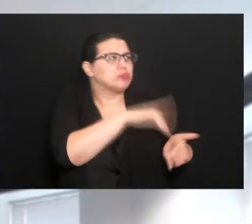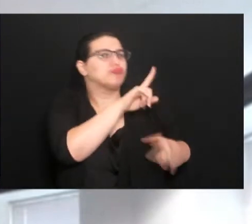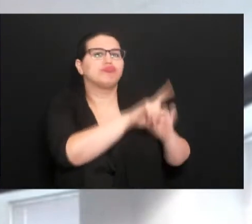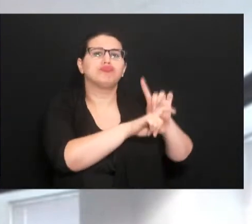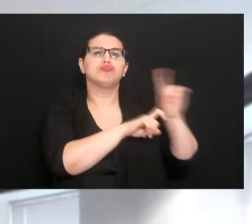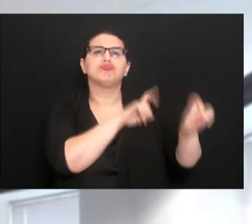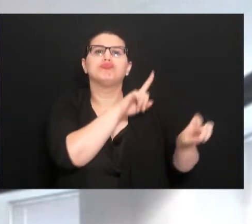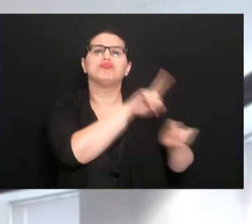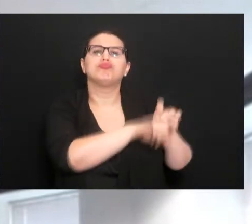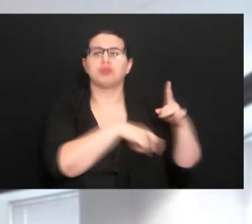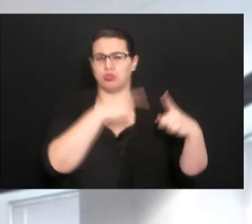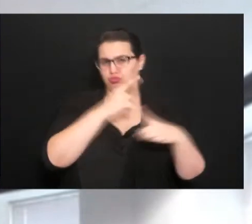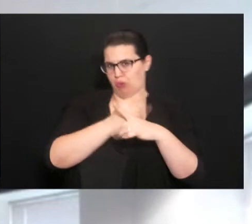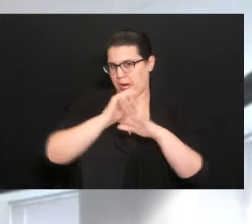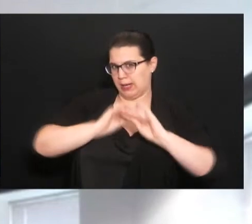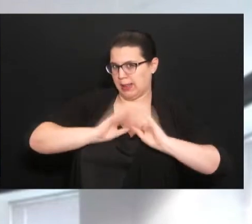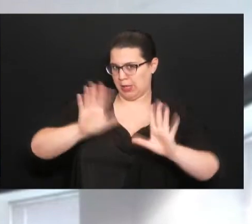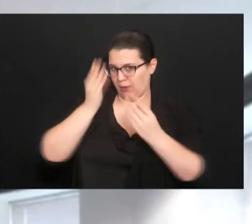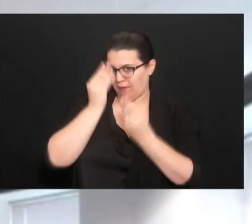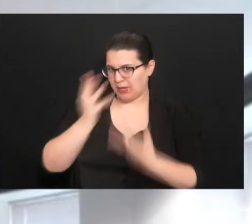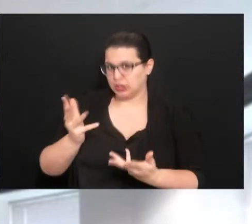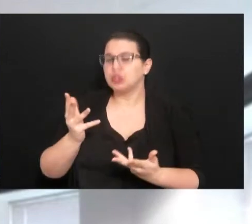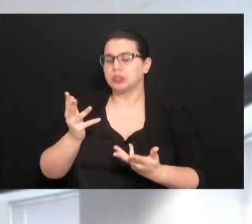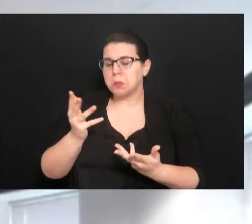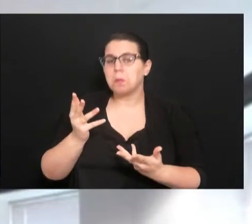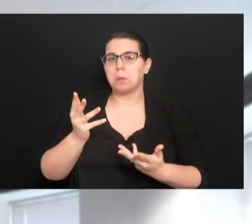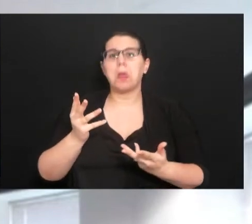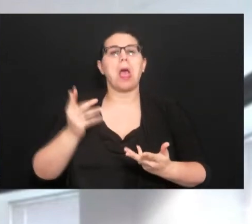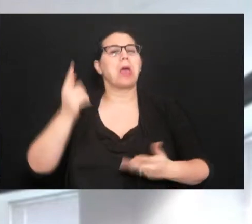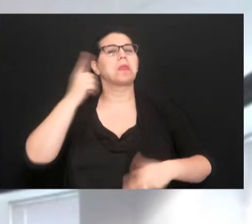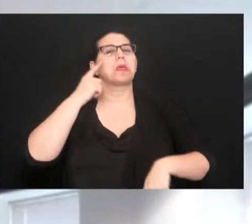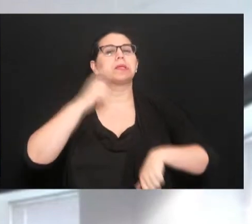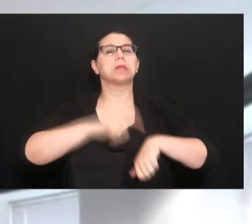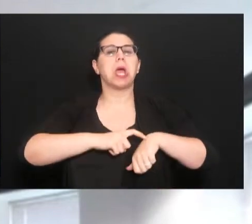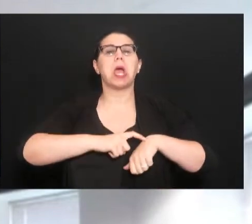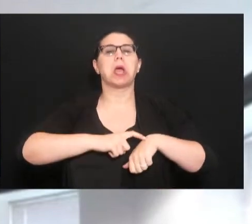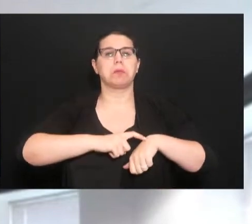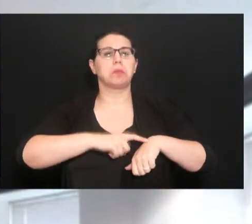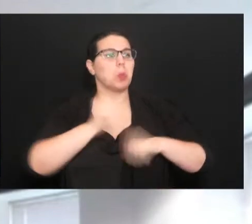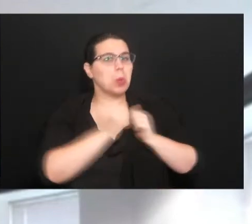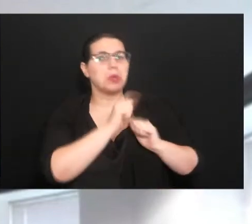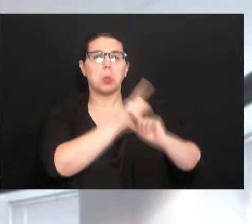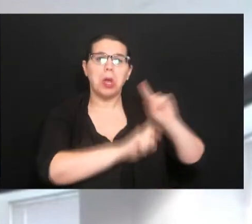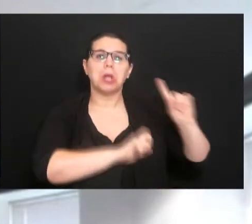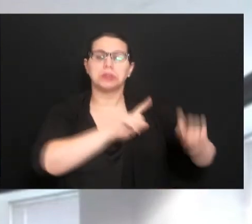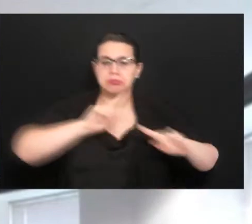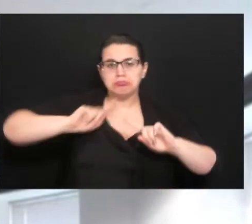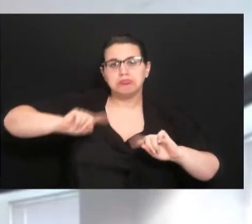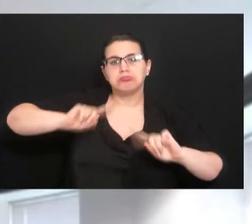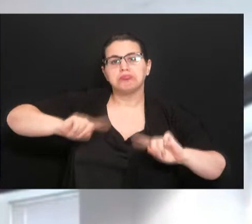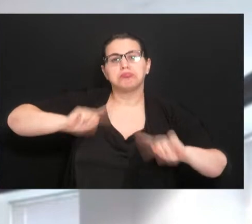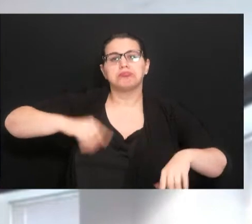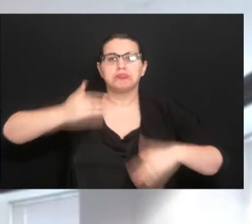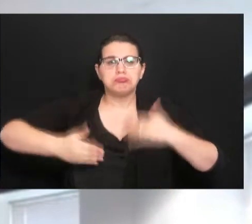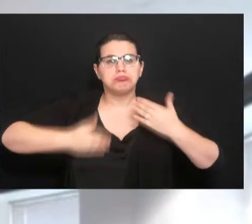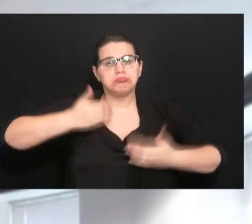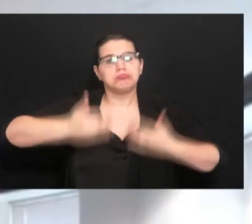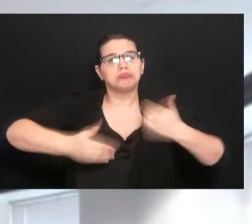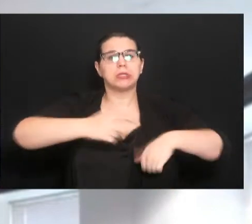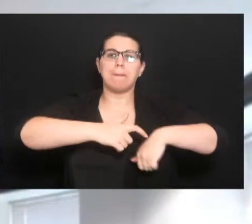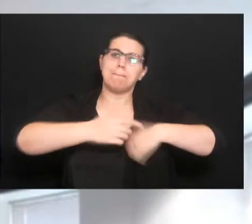proper information. And I do think with given time and proper questioning that parents can get that information for their